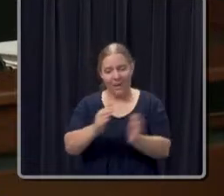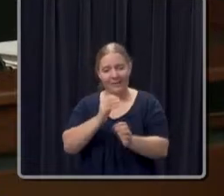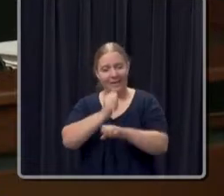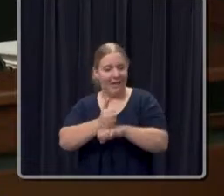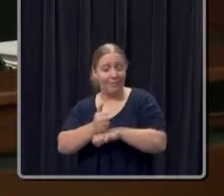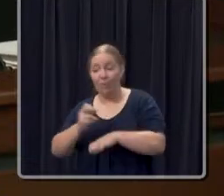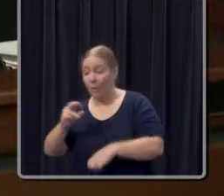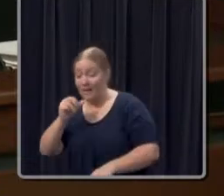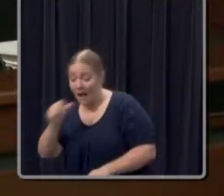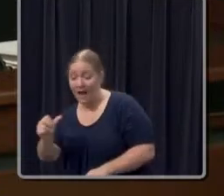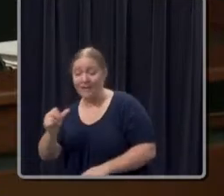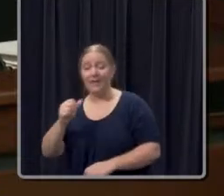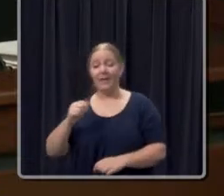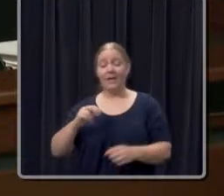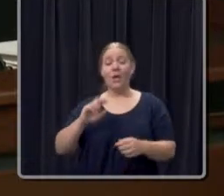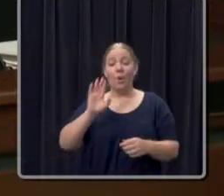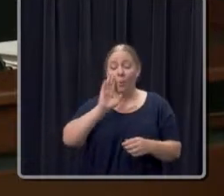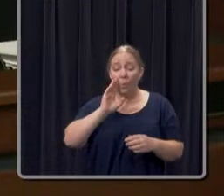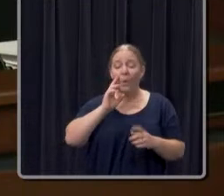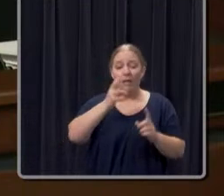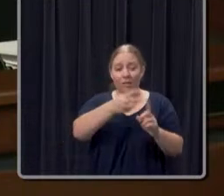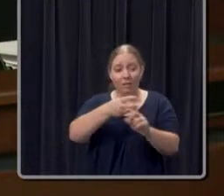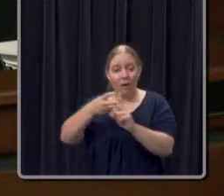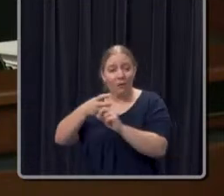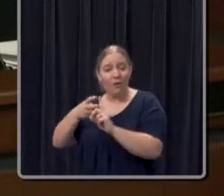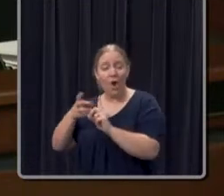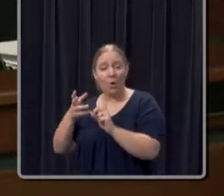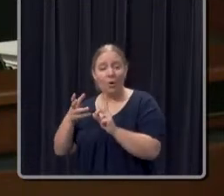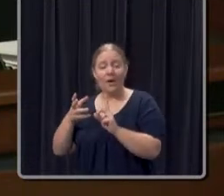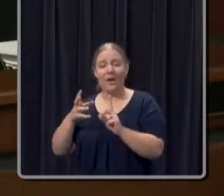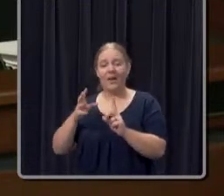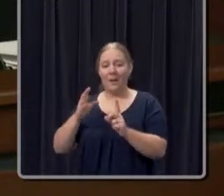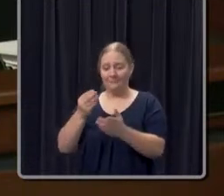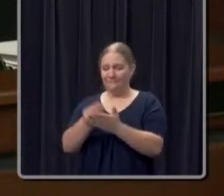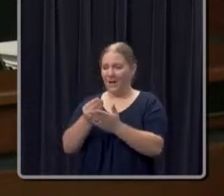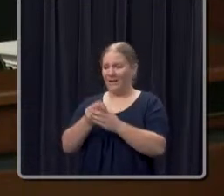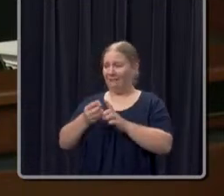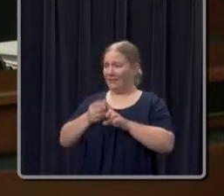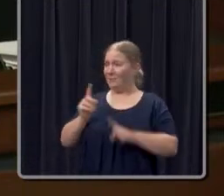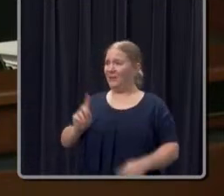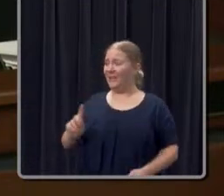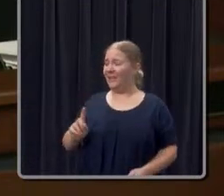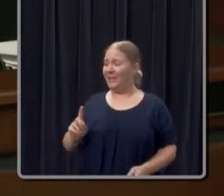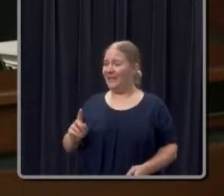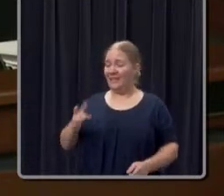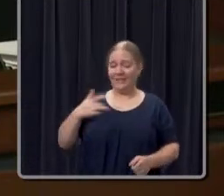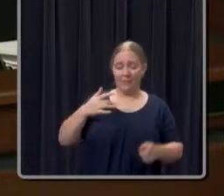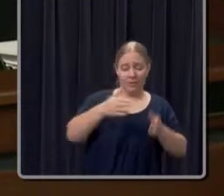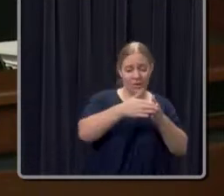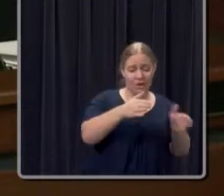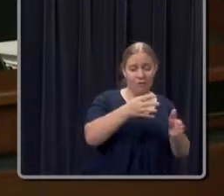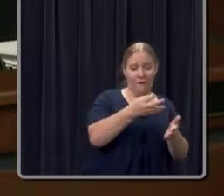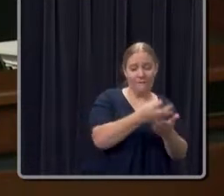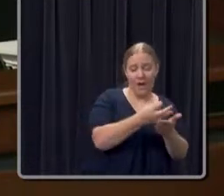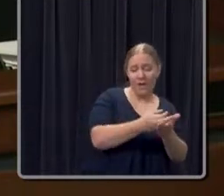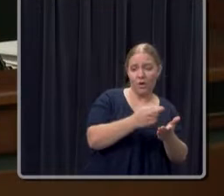means if we need the teachers, we're going to go get them, and that money's got to come from somewhere, usually the general fund or from